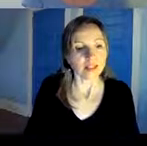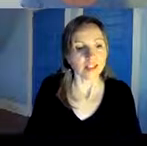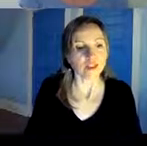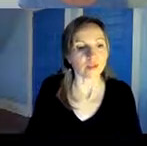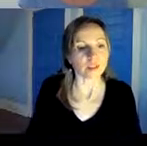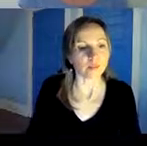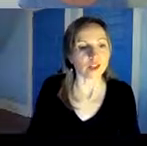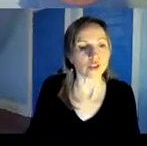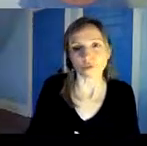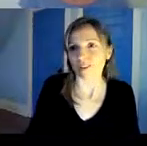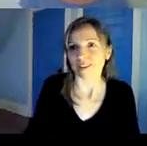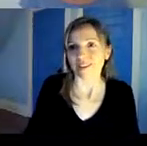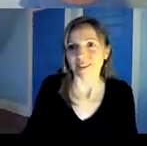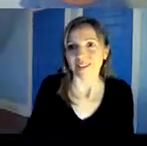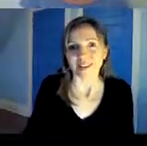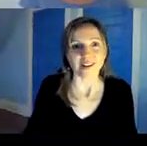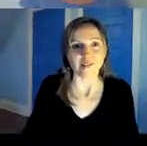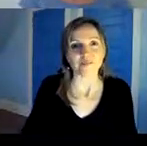Now let's get to some control